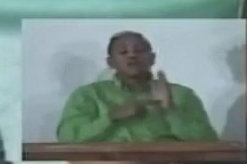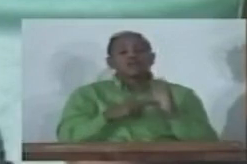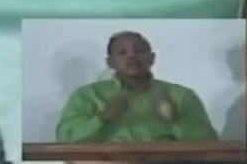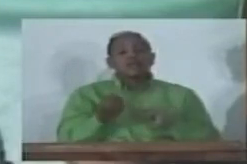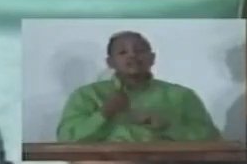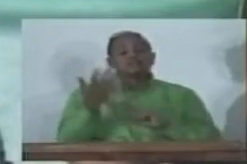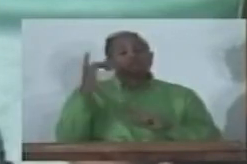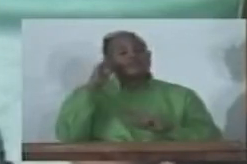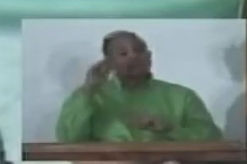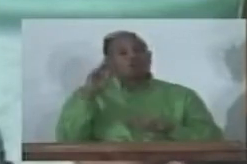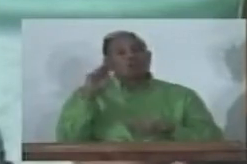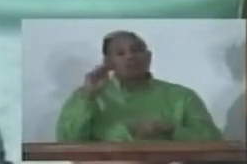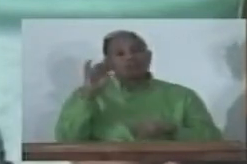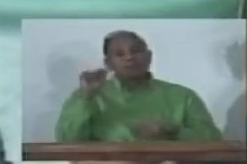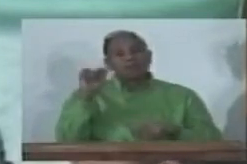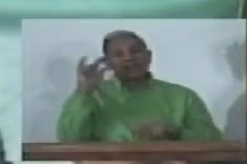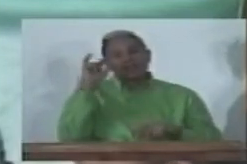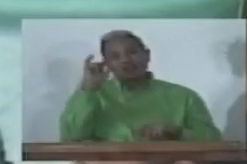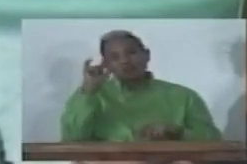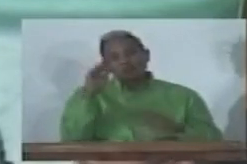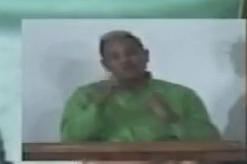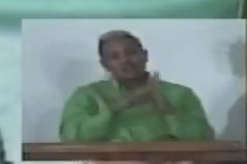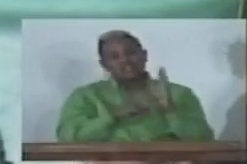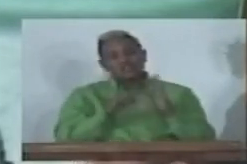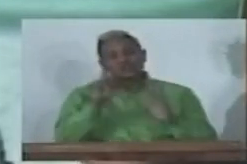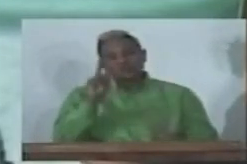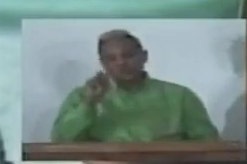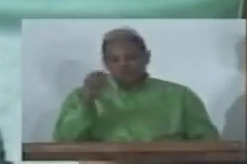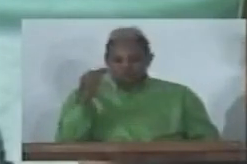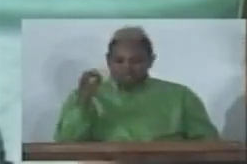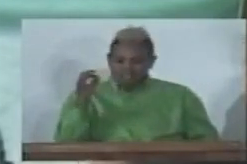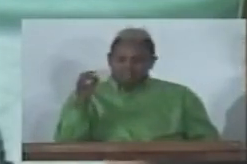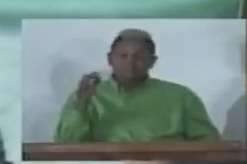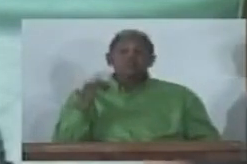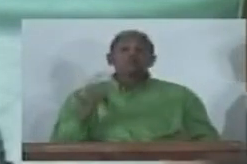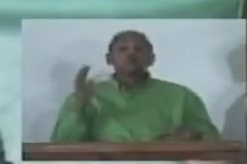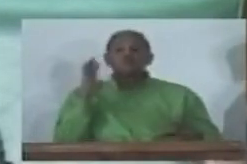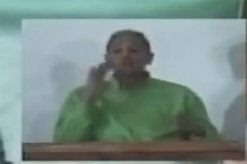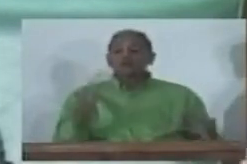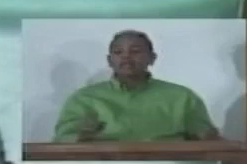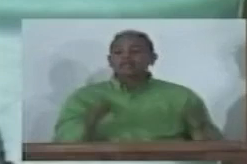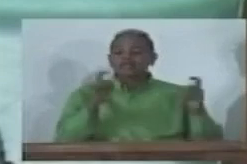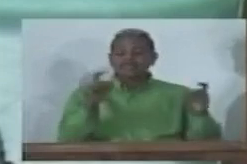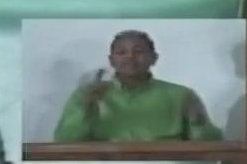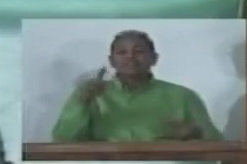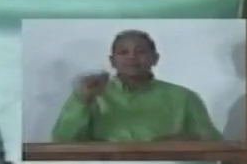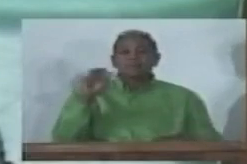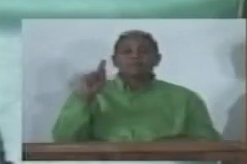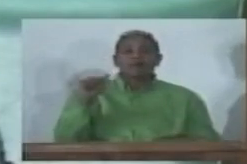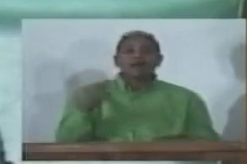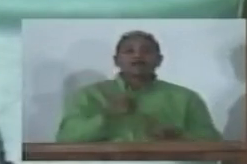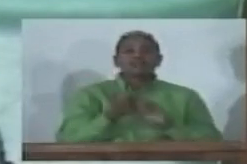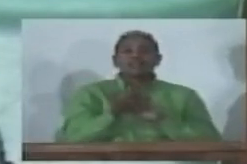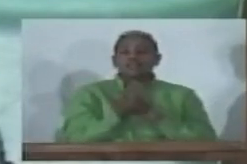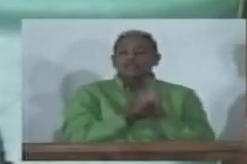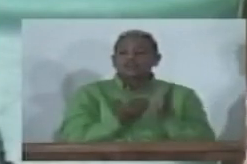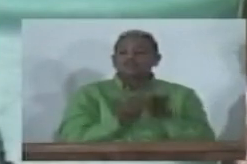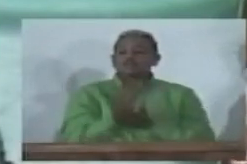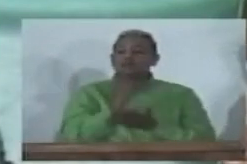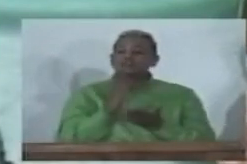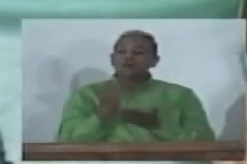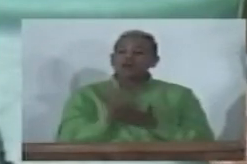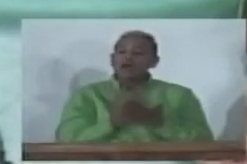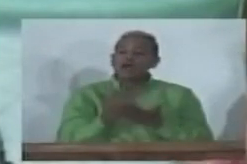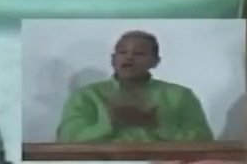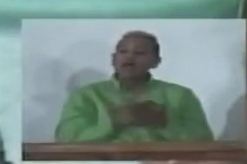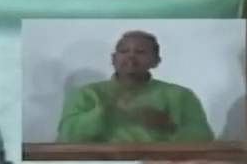Norman Manley International Airport Regulations 2019, will grant PACAL the legal right to collect